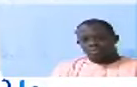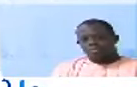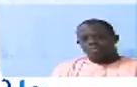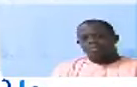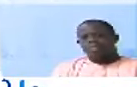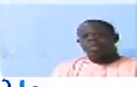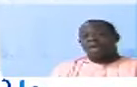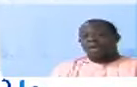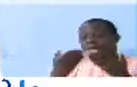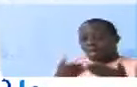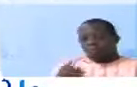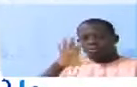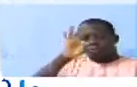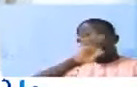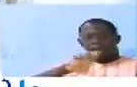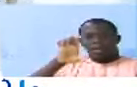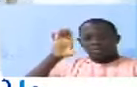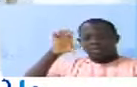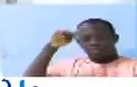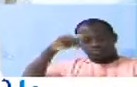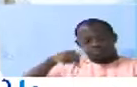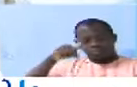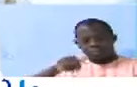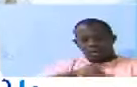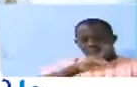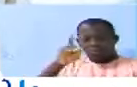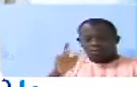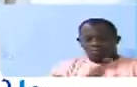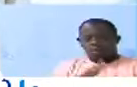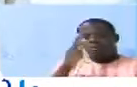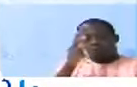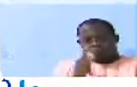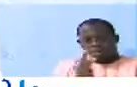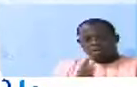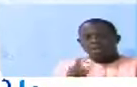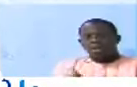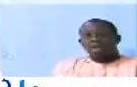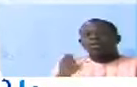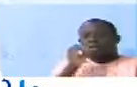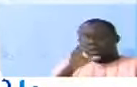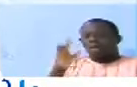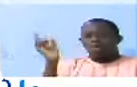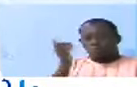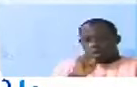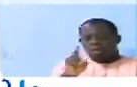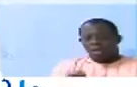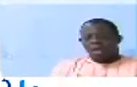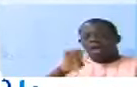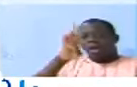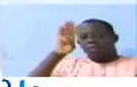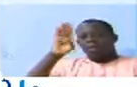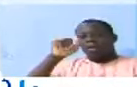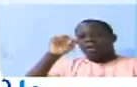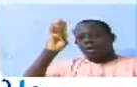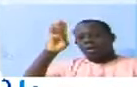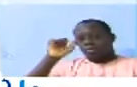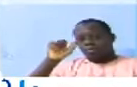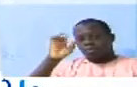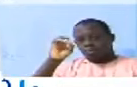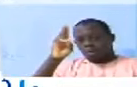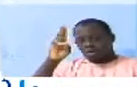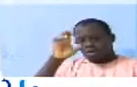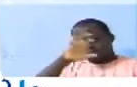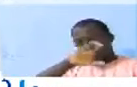moyle. At the TRRC here, previous witnesses said what Bubakar Bah has done. I heard it.